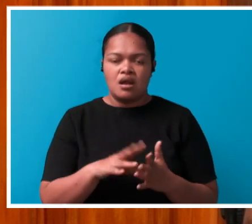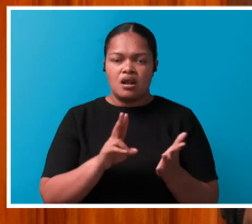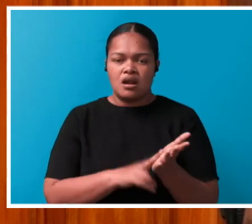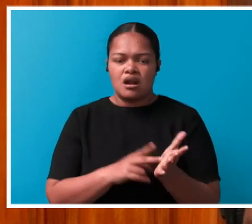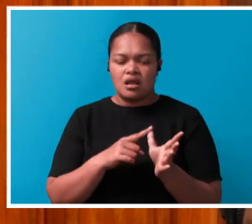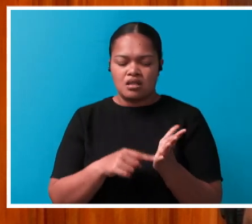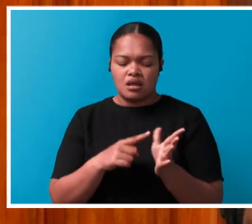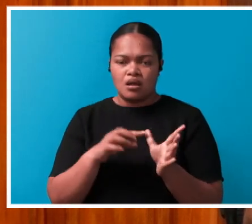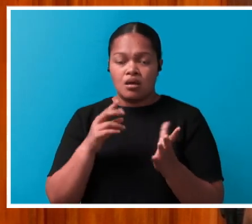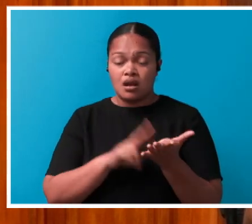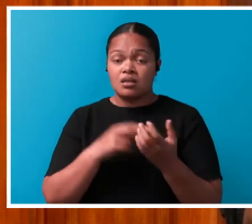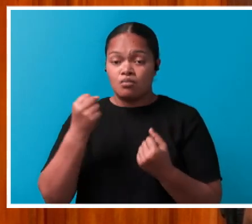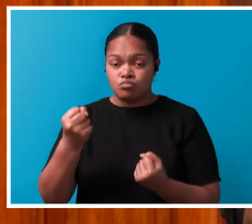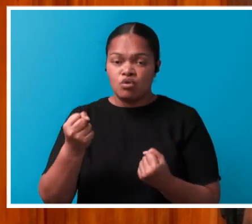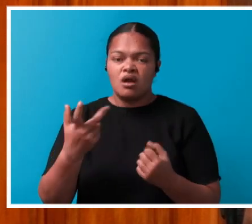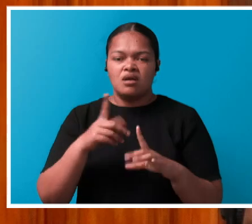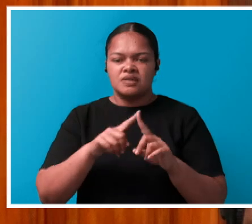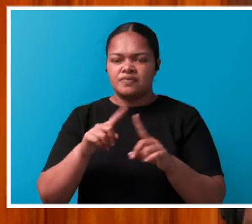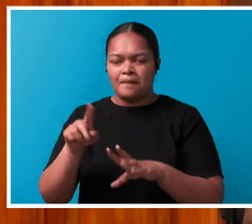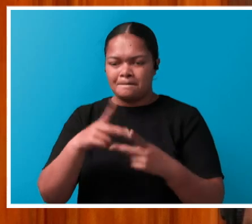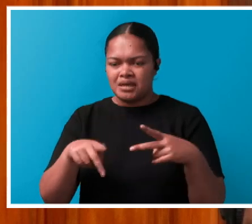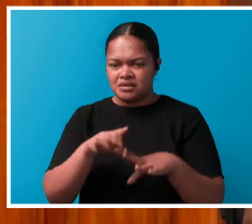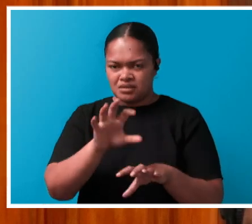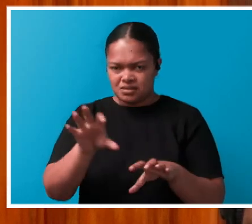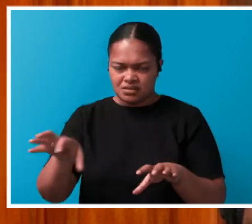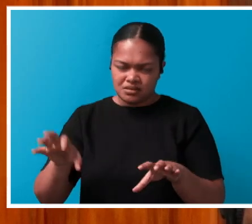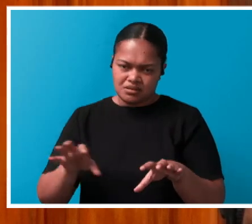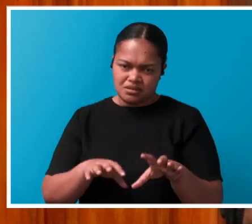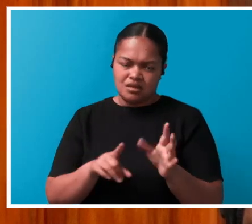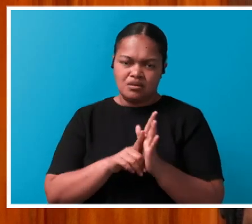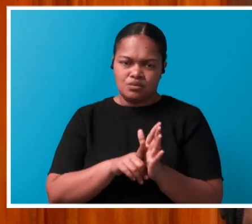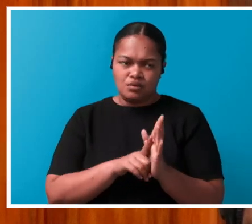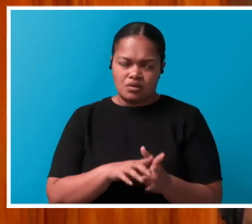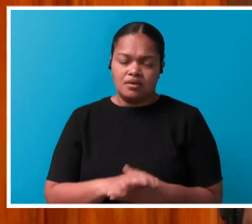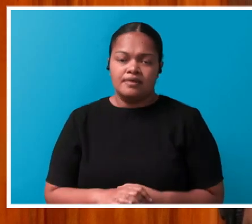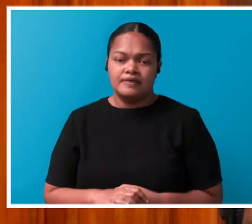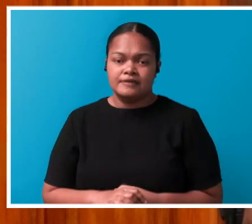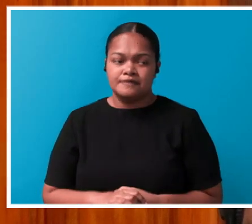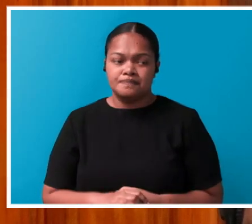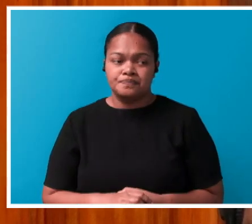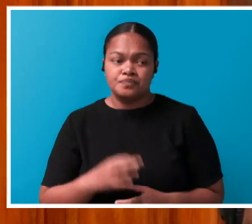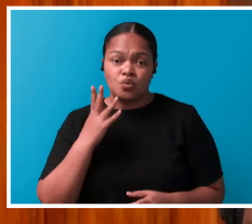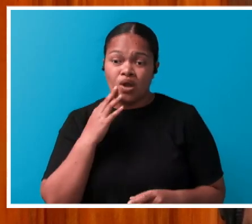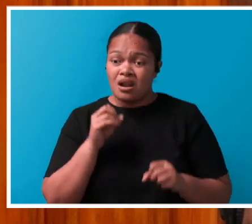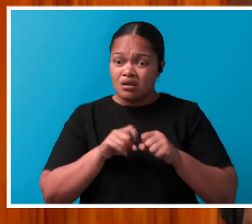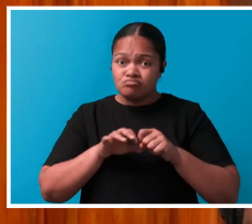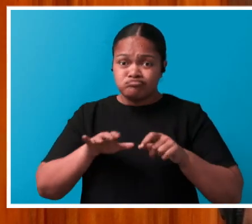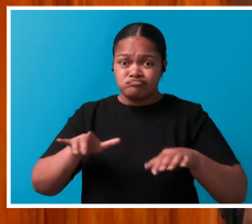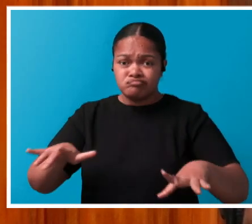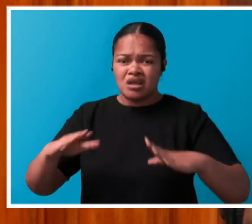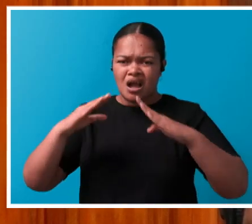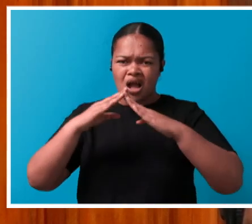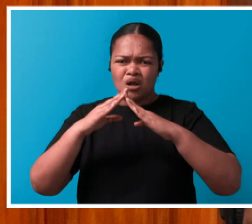Tomuka in Lotoka. The Speaker said, given the drastic spread of termites and